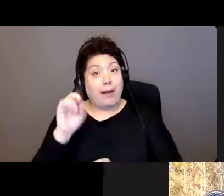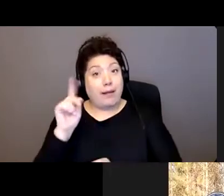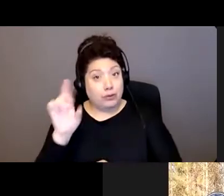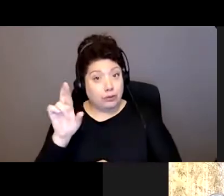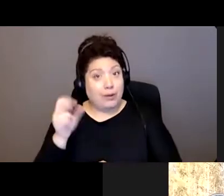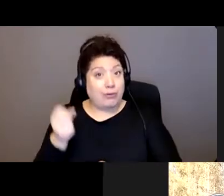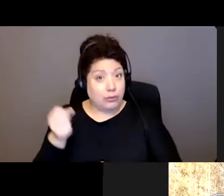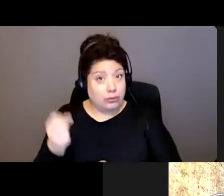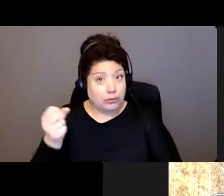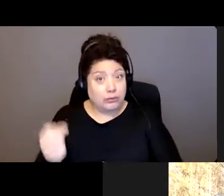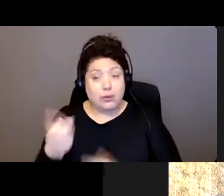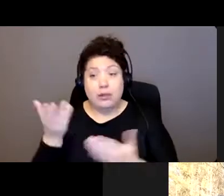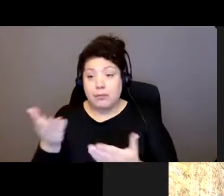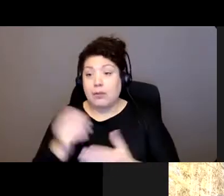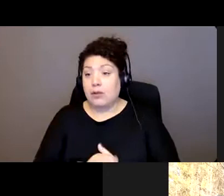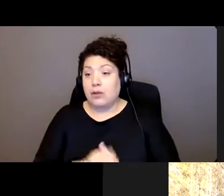Minnie, who wants to go first?